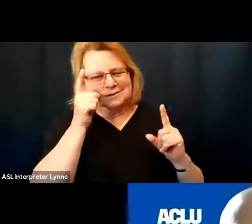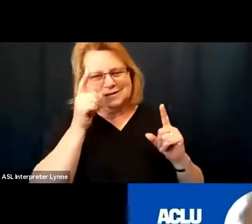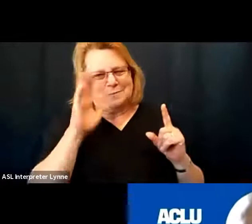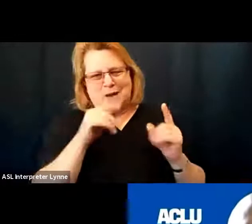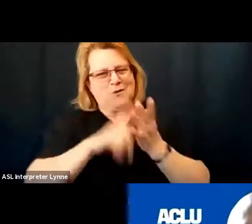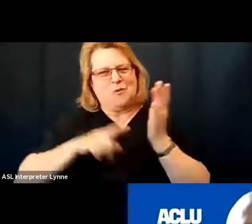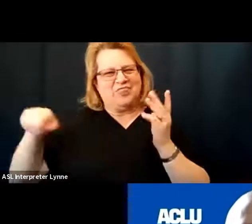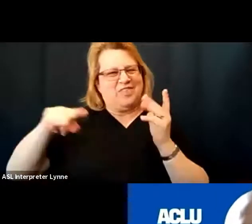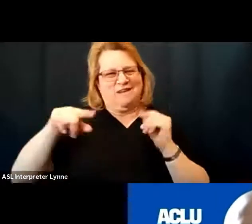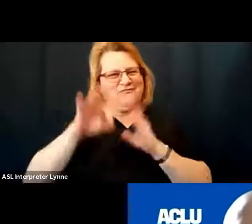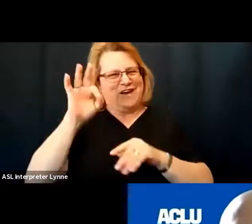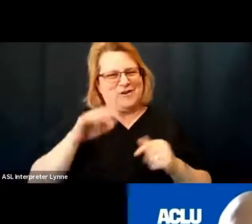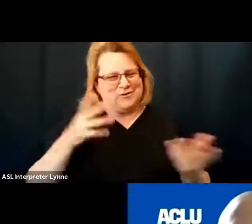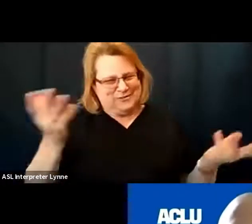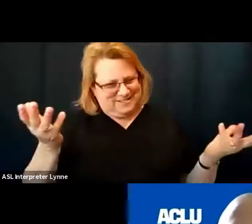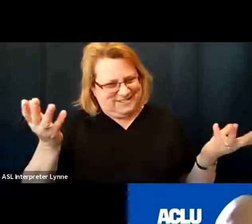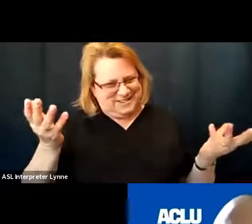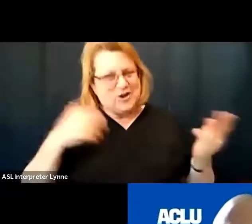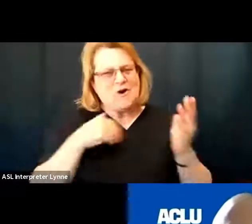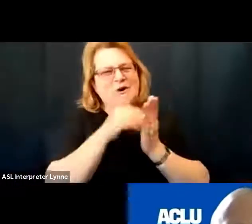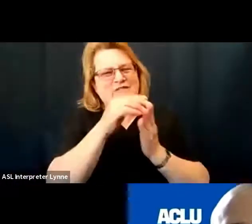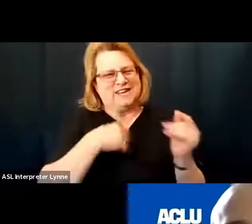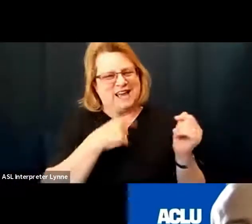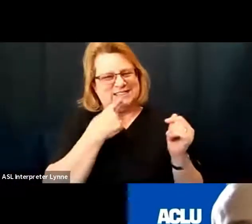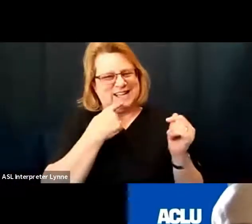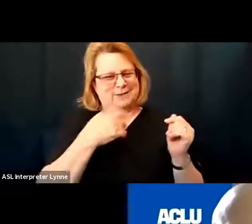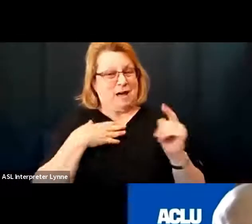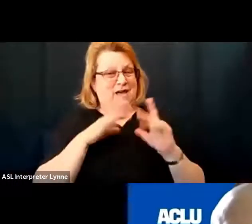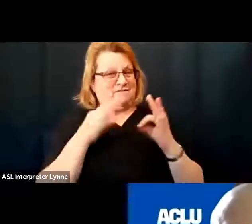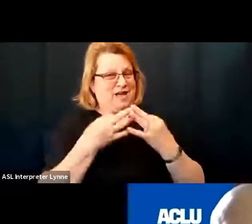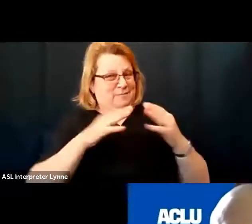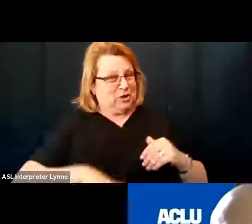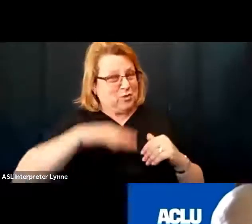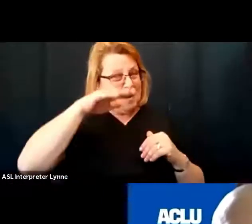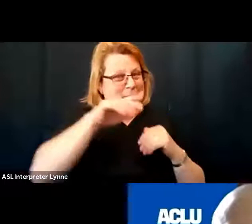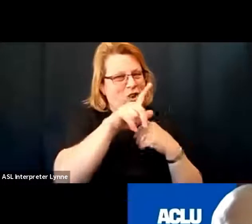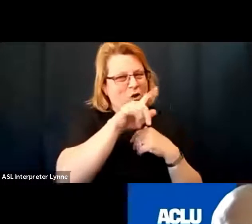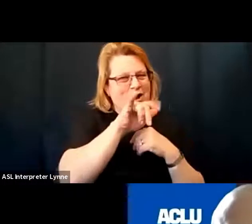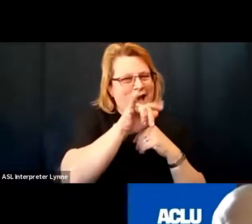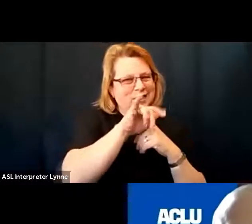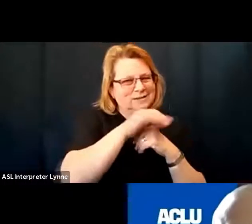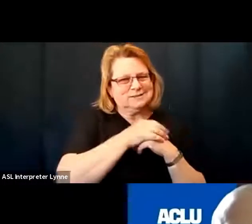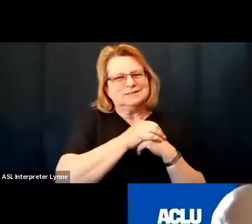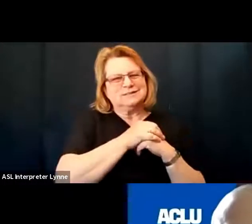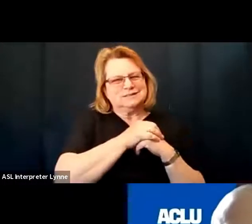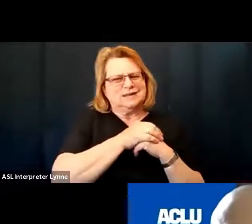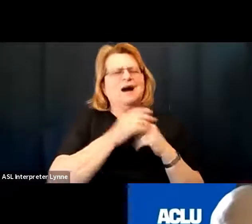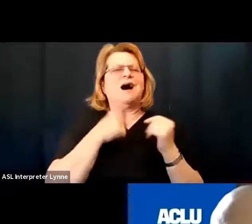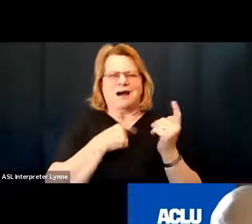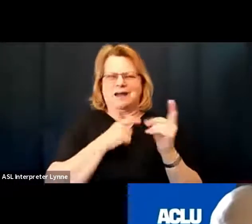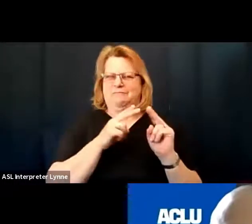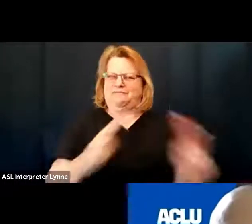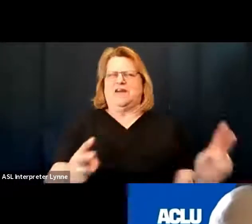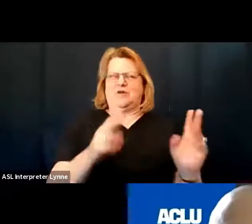Because anyone, I've often said, my family grew up on Long Island. And so I'm intimately aware of